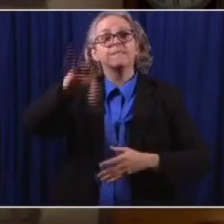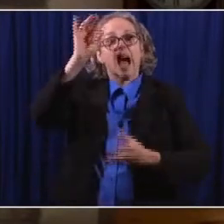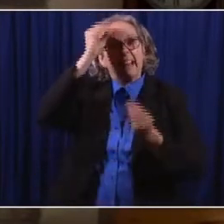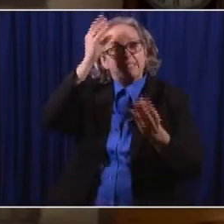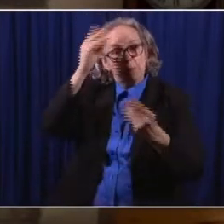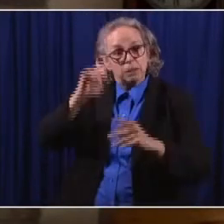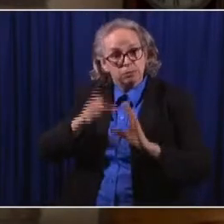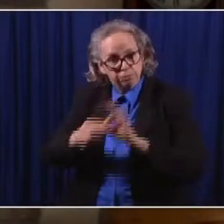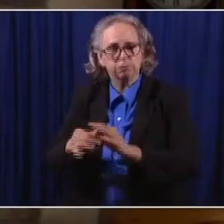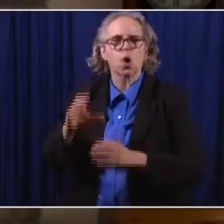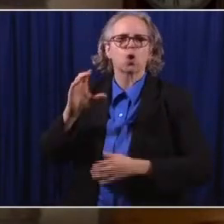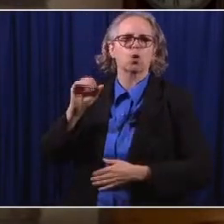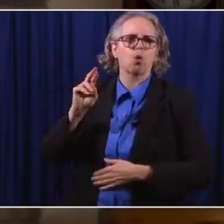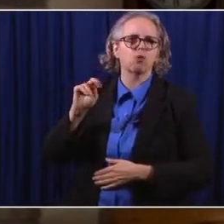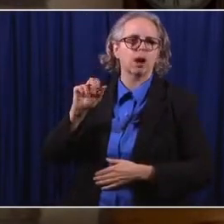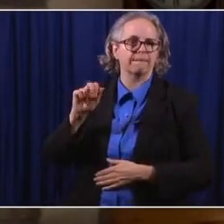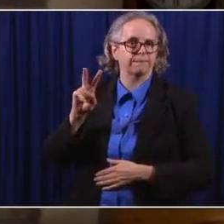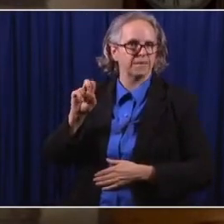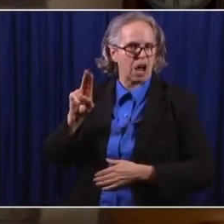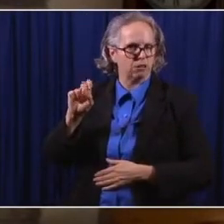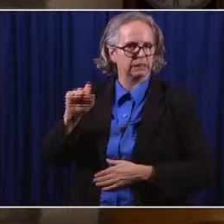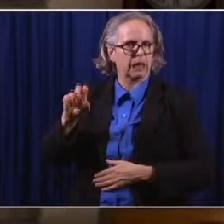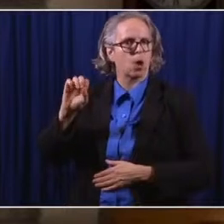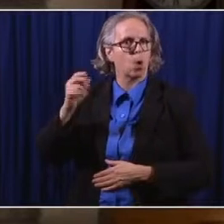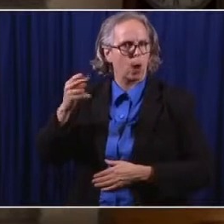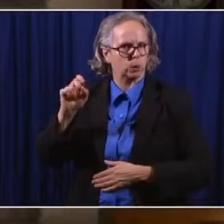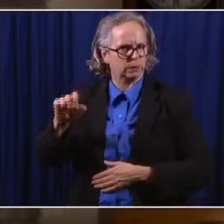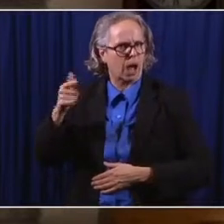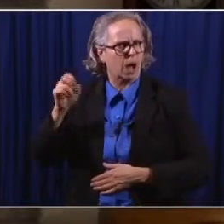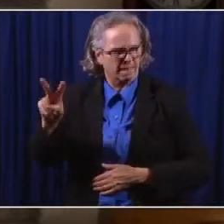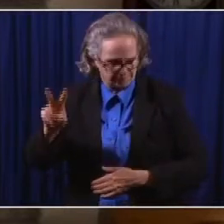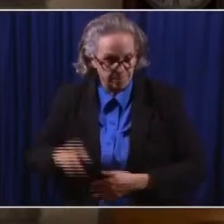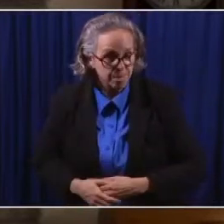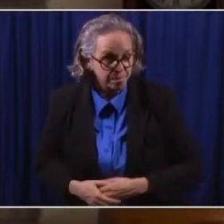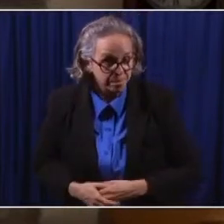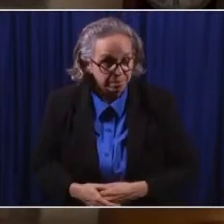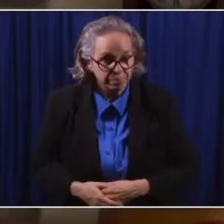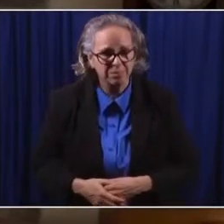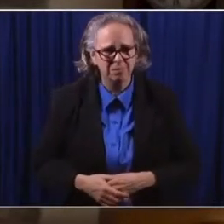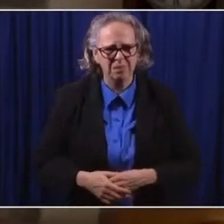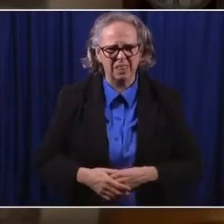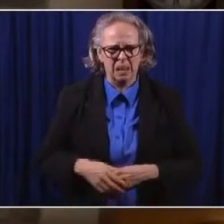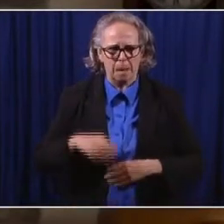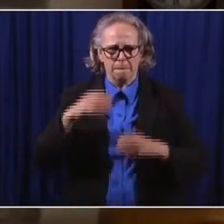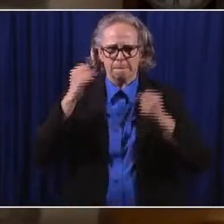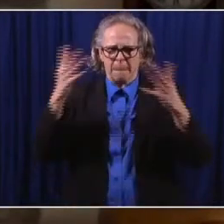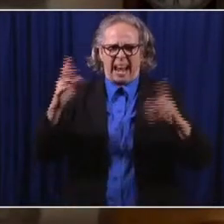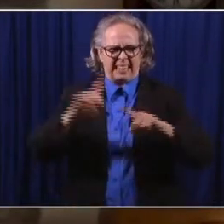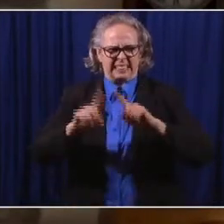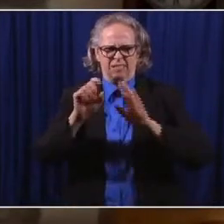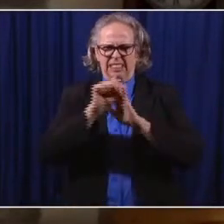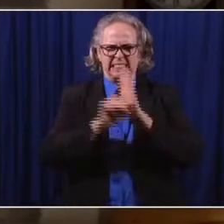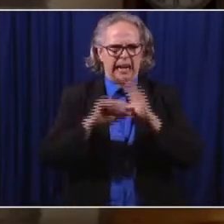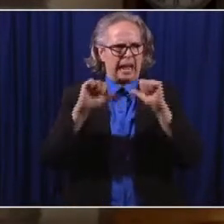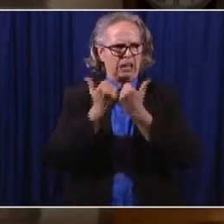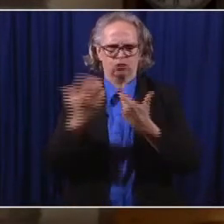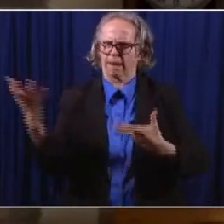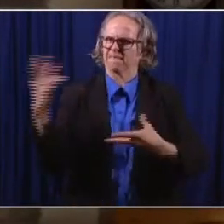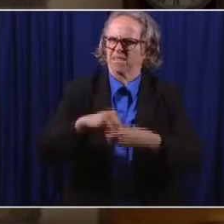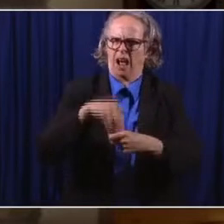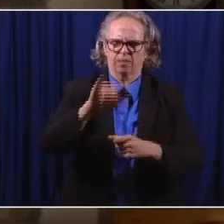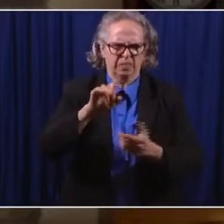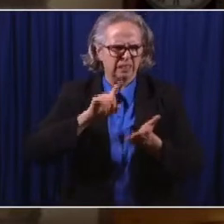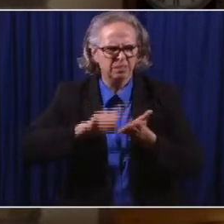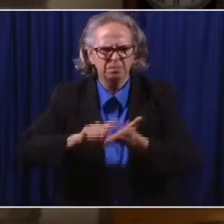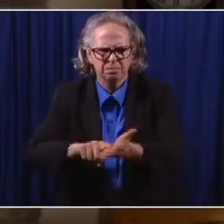The project is a collaboration between many of our state agencies, and others, including the Department of Health, the